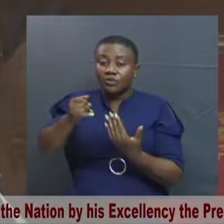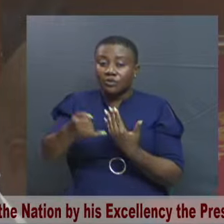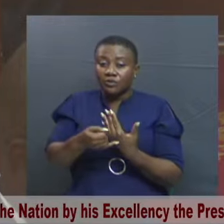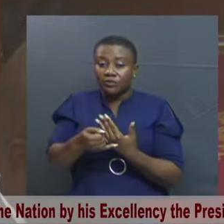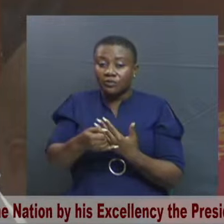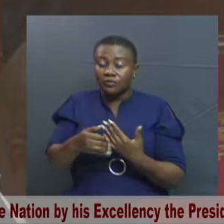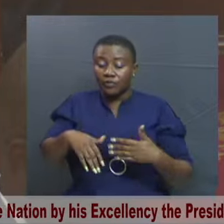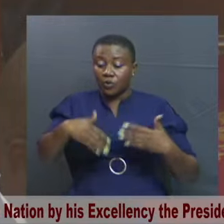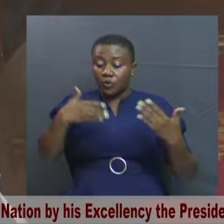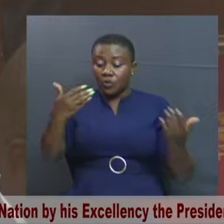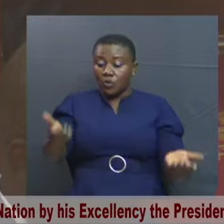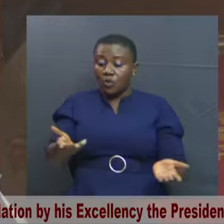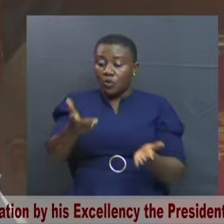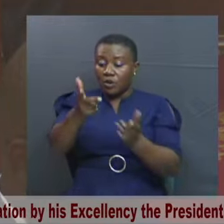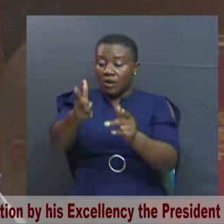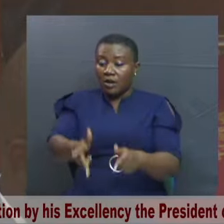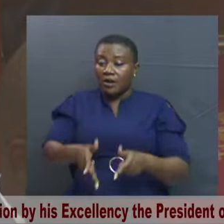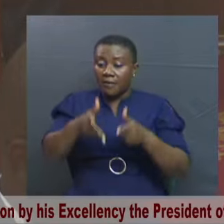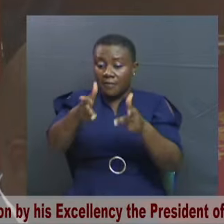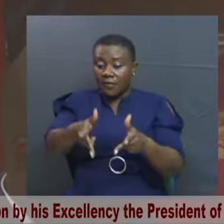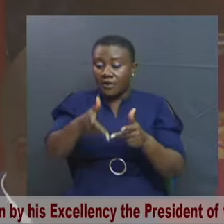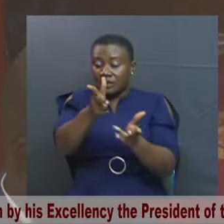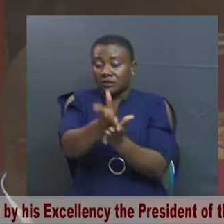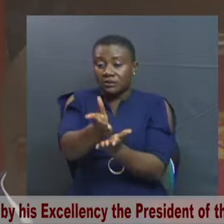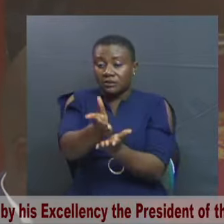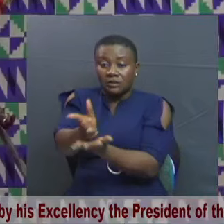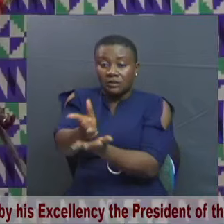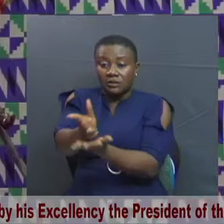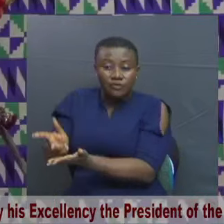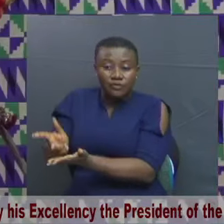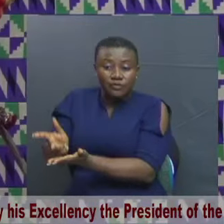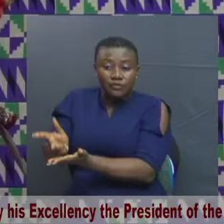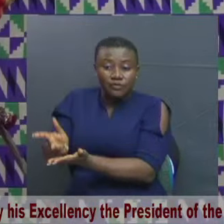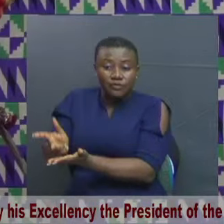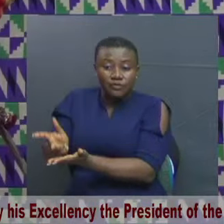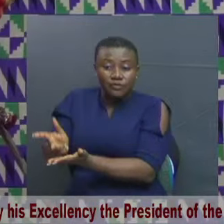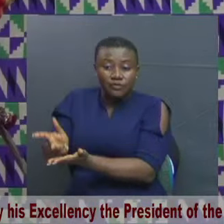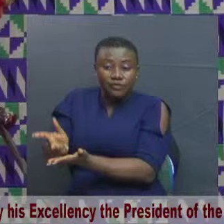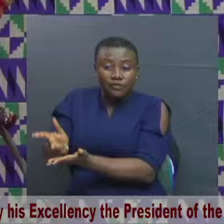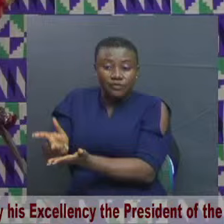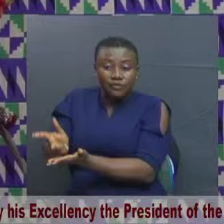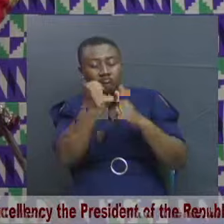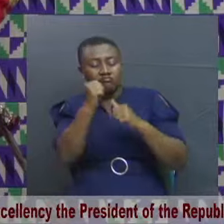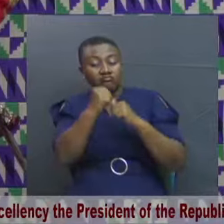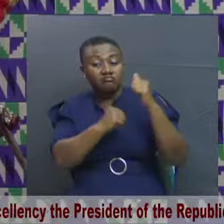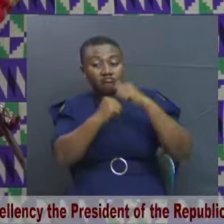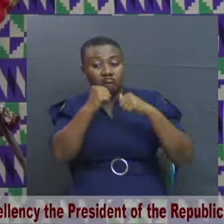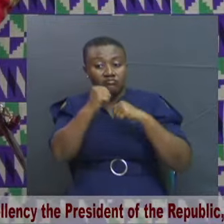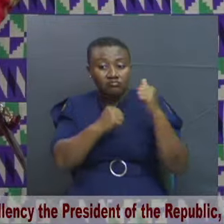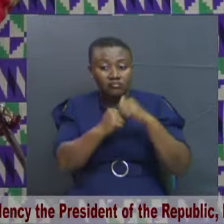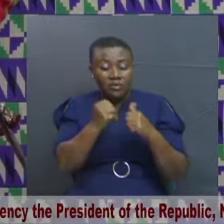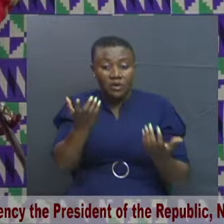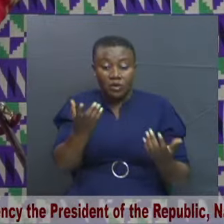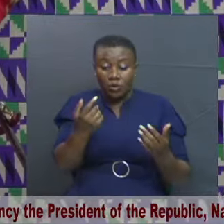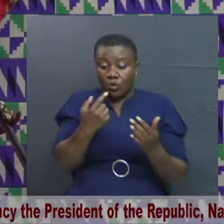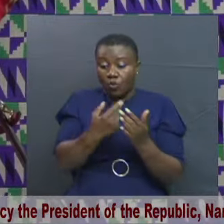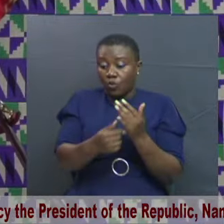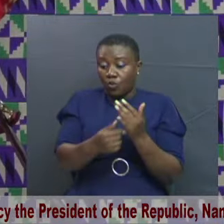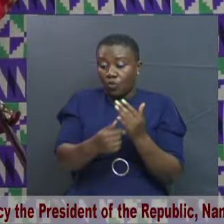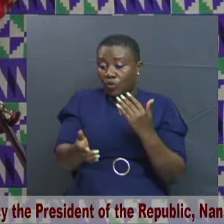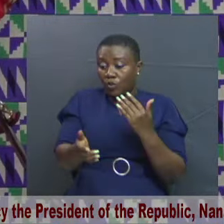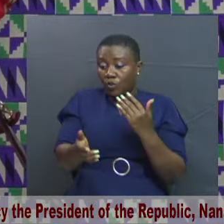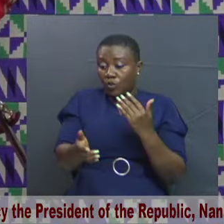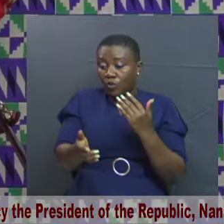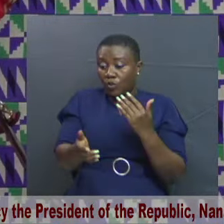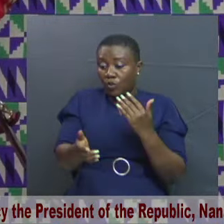or Landing sites and harbors and other infrastructural projects or whatever this government